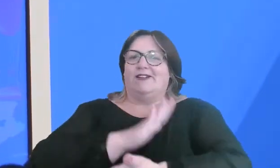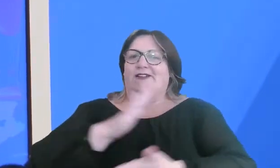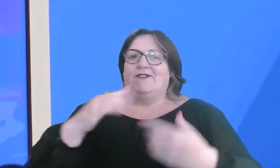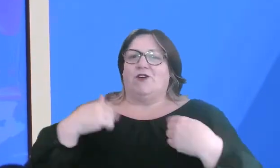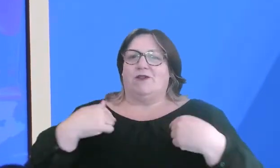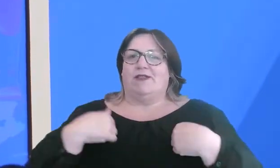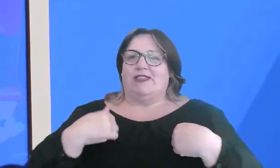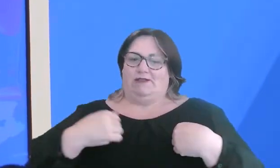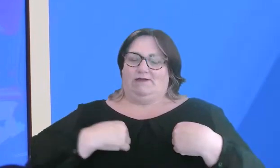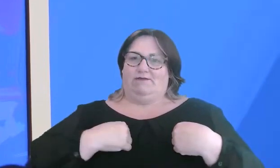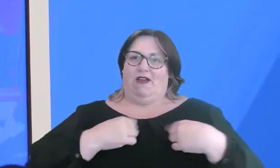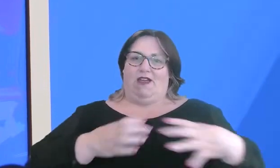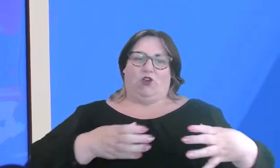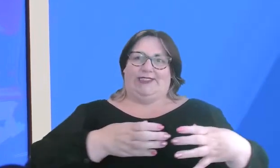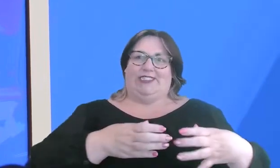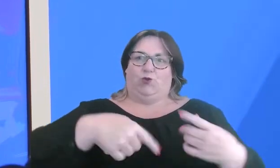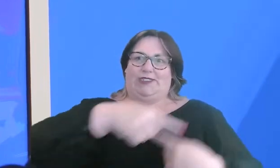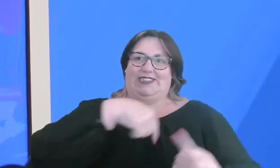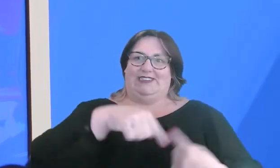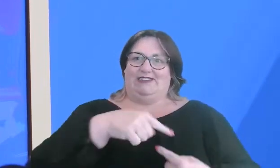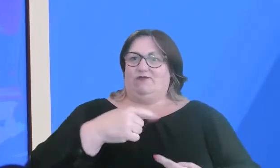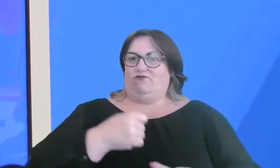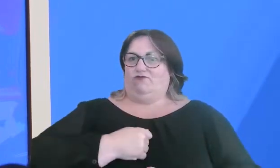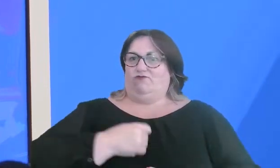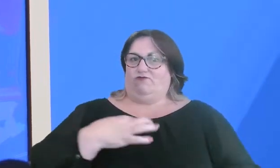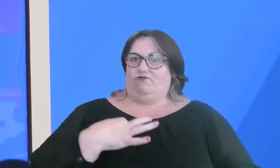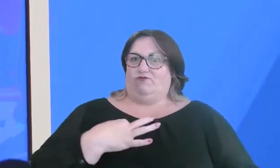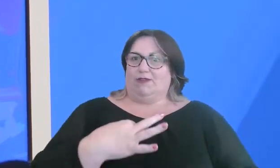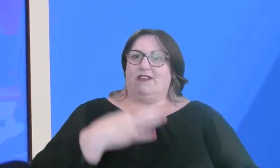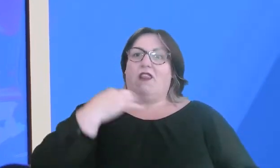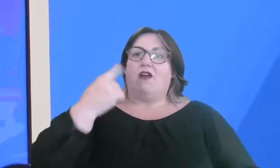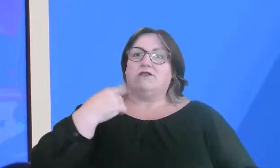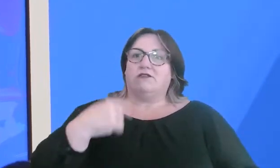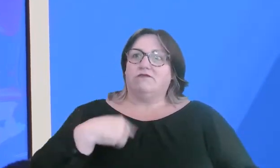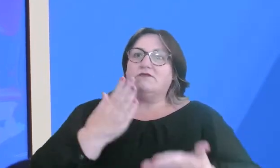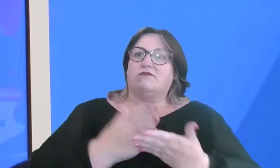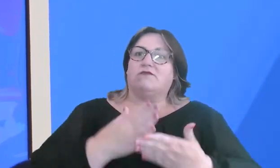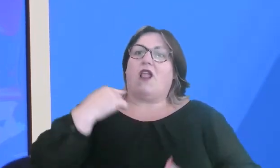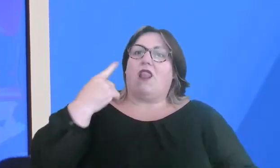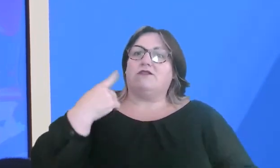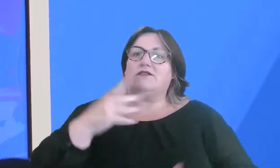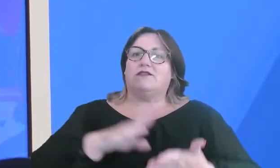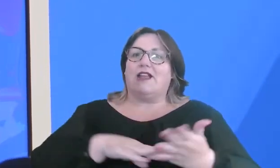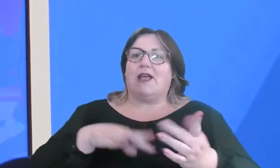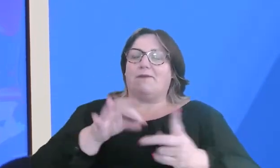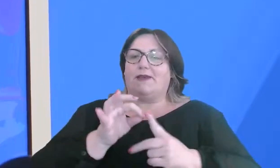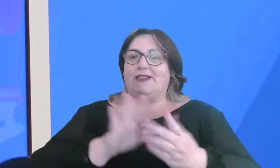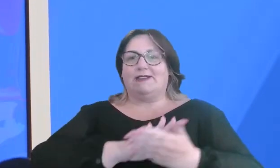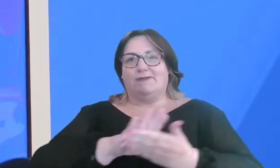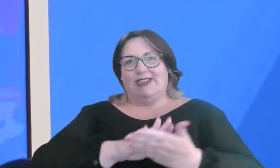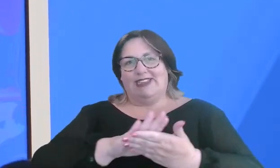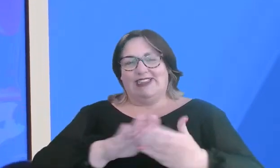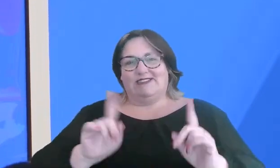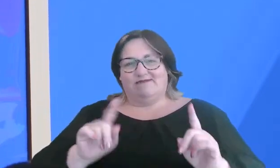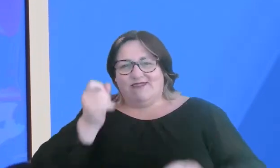I represent, is London. I'm a London MP. And that means that I understand firsthand just how important